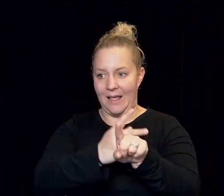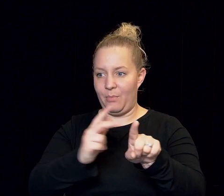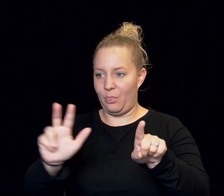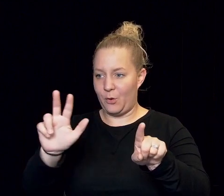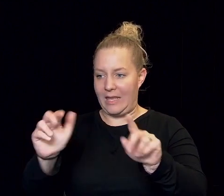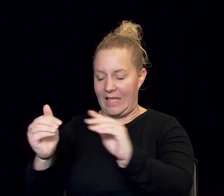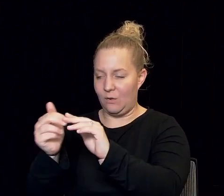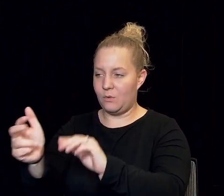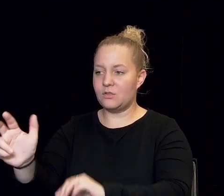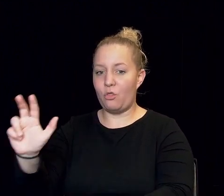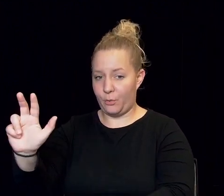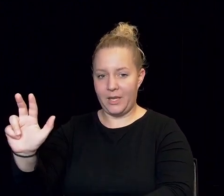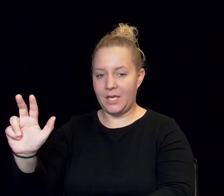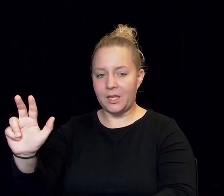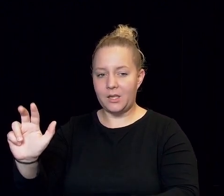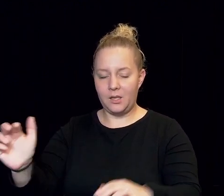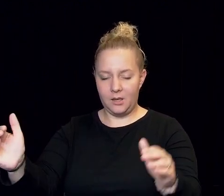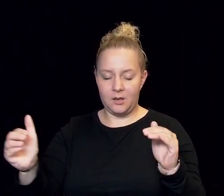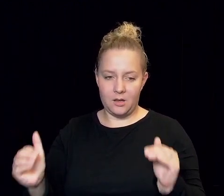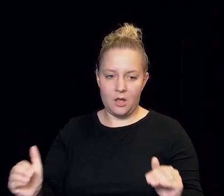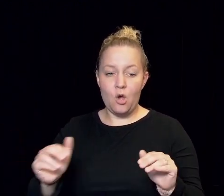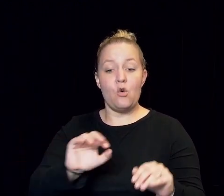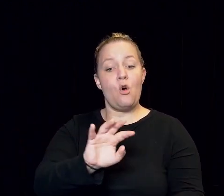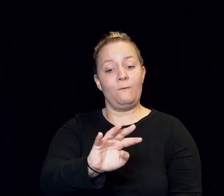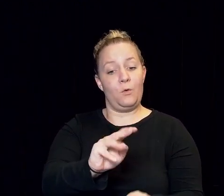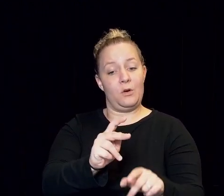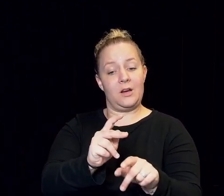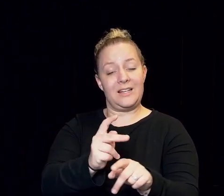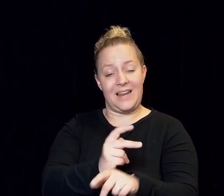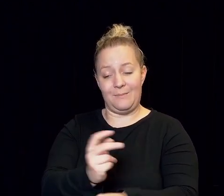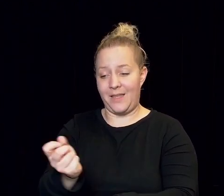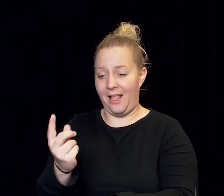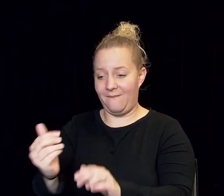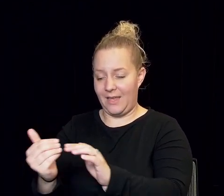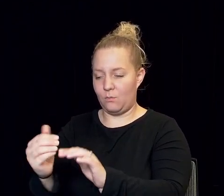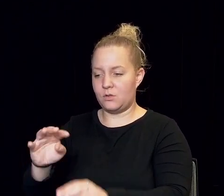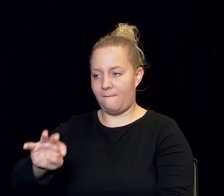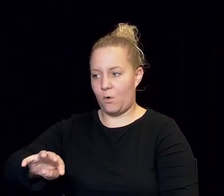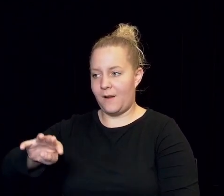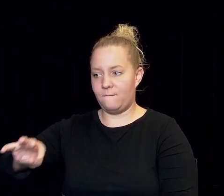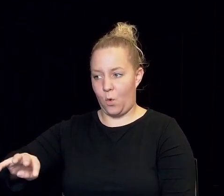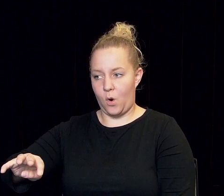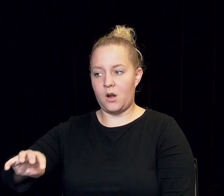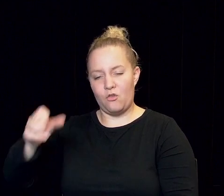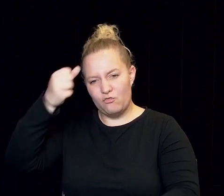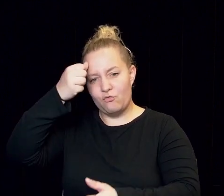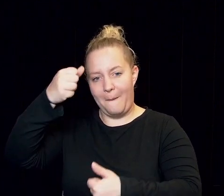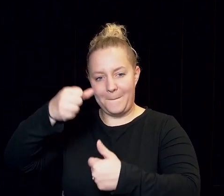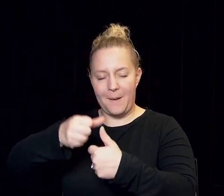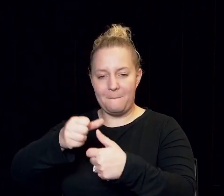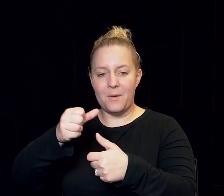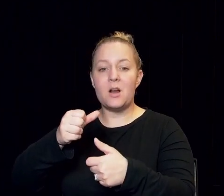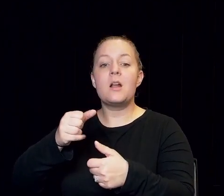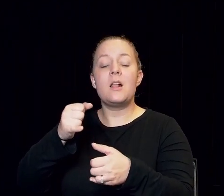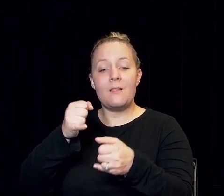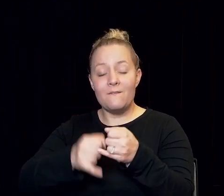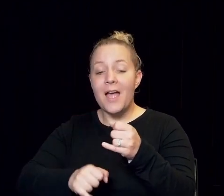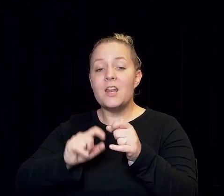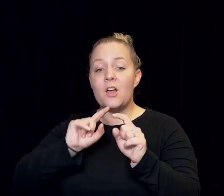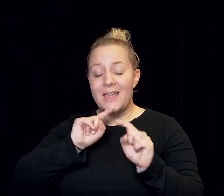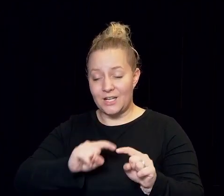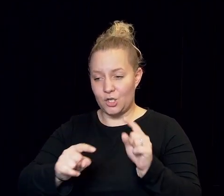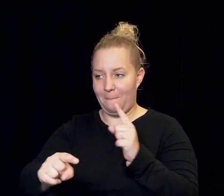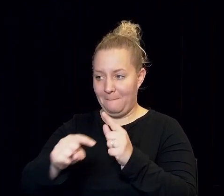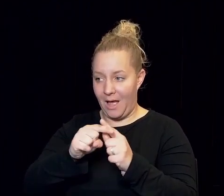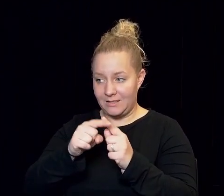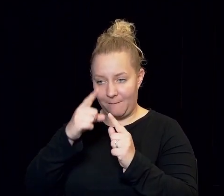us 3. And then 4 times 11 gives us 44. And then remember, our final answer is positive because of that